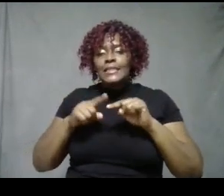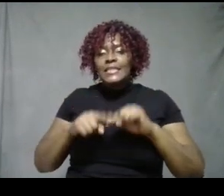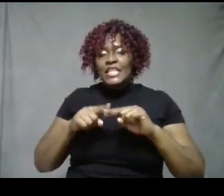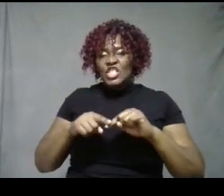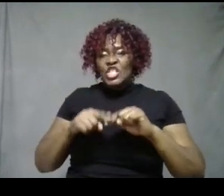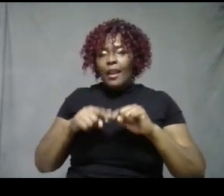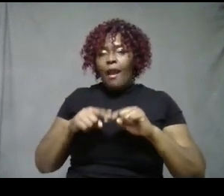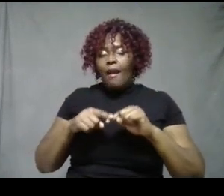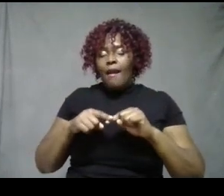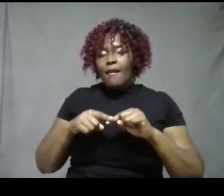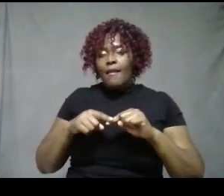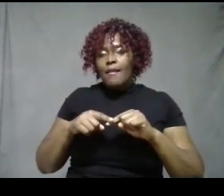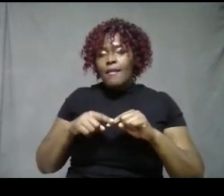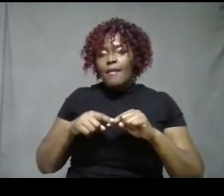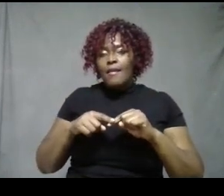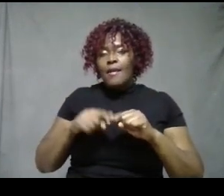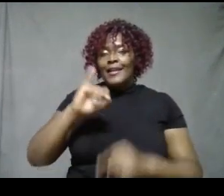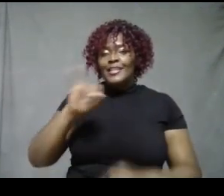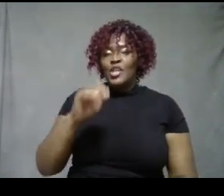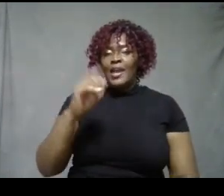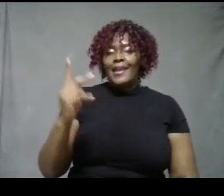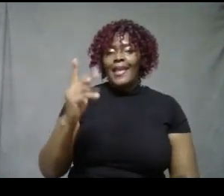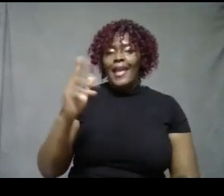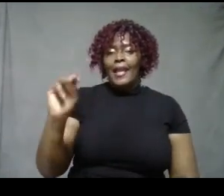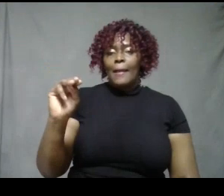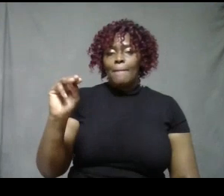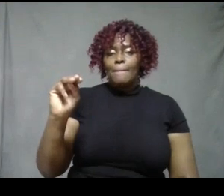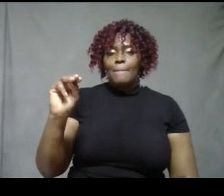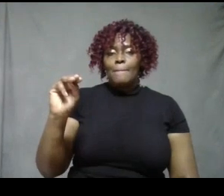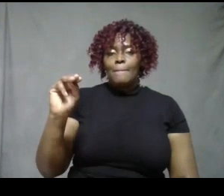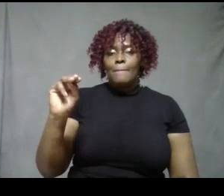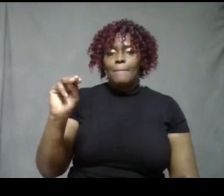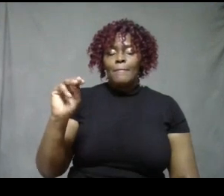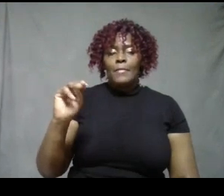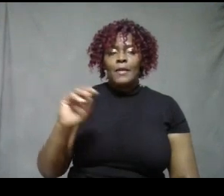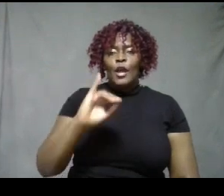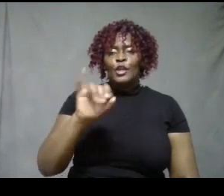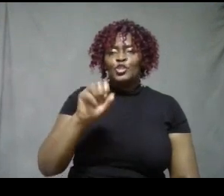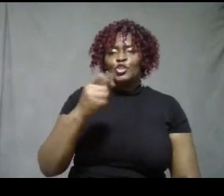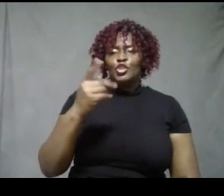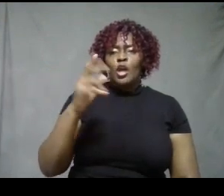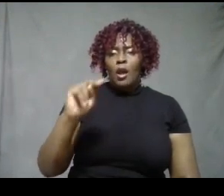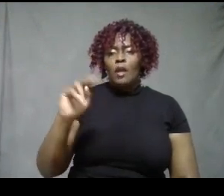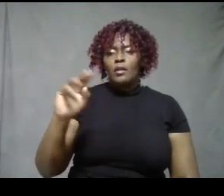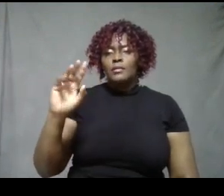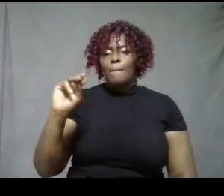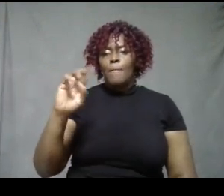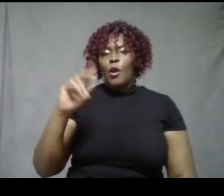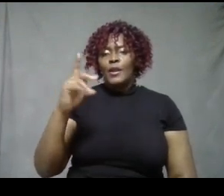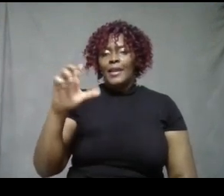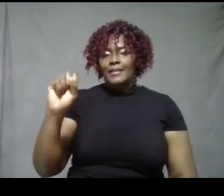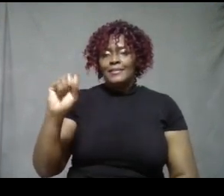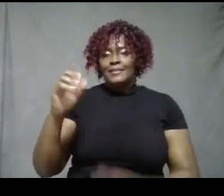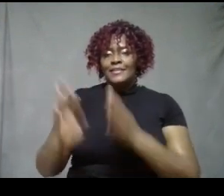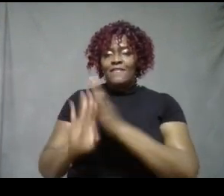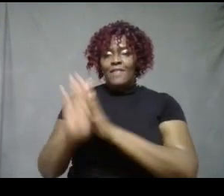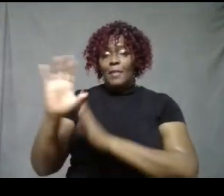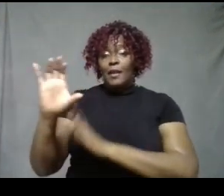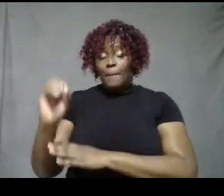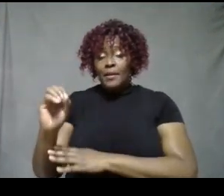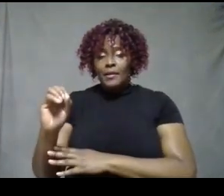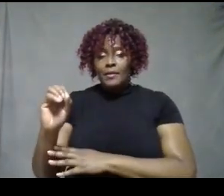on JKM, John Markey's development company, sale of the parcels